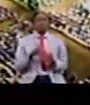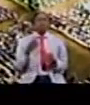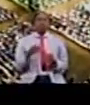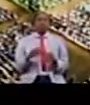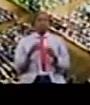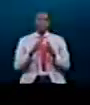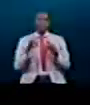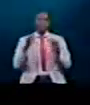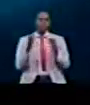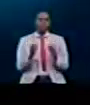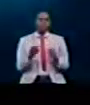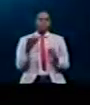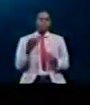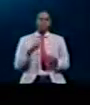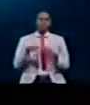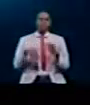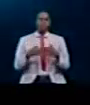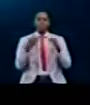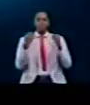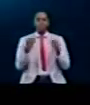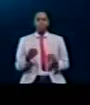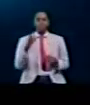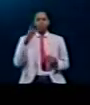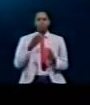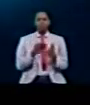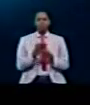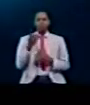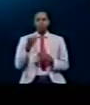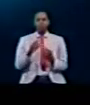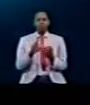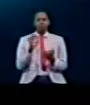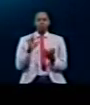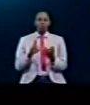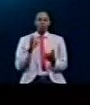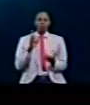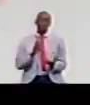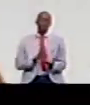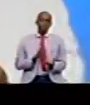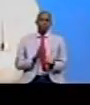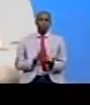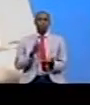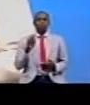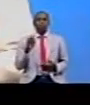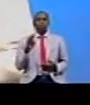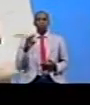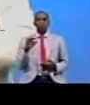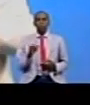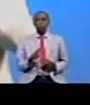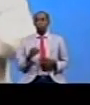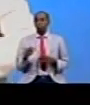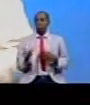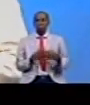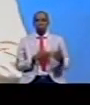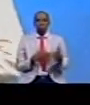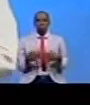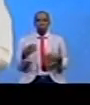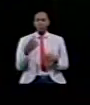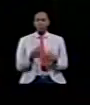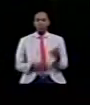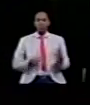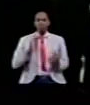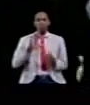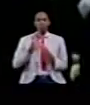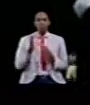your wish. It is not your will. It is not your purpose. O Lord, in heaven, we pray that you help